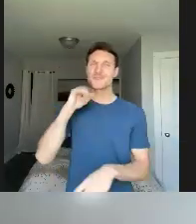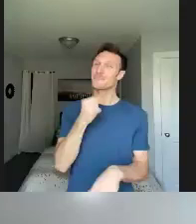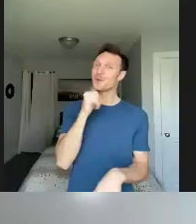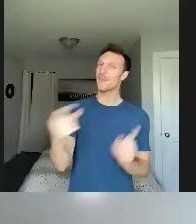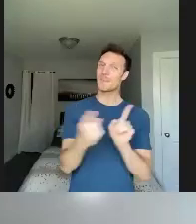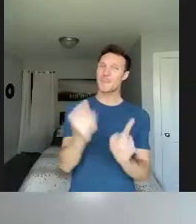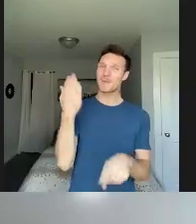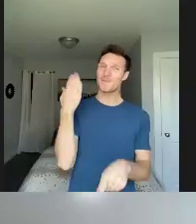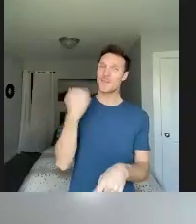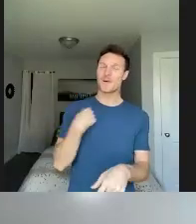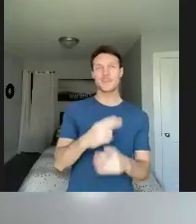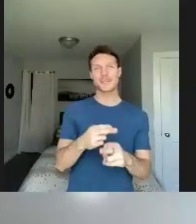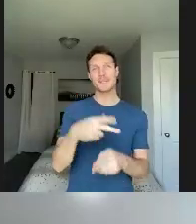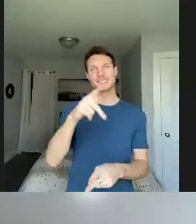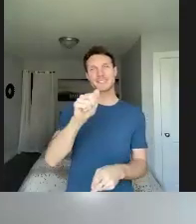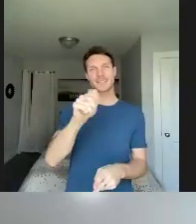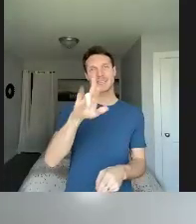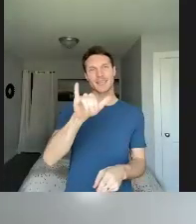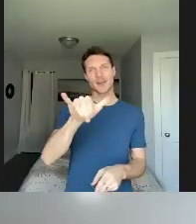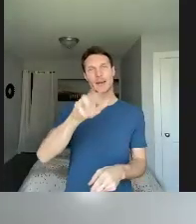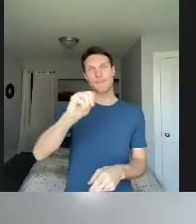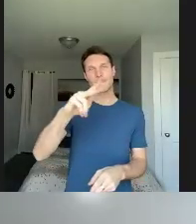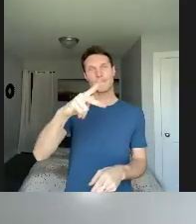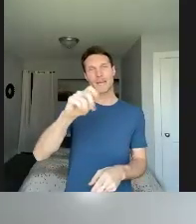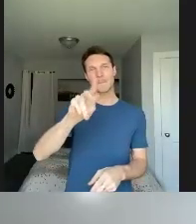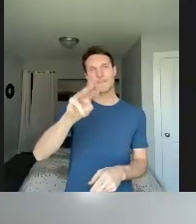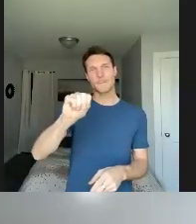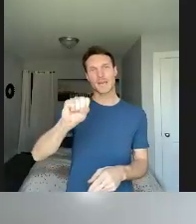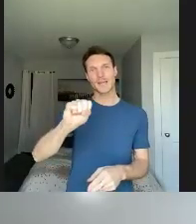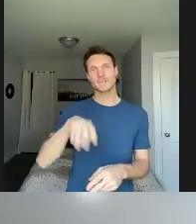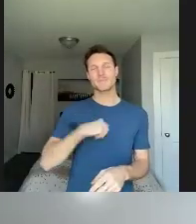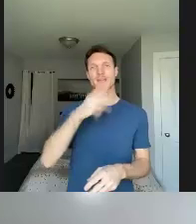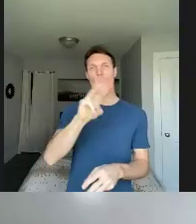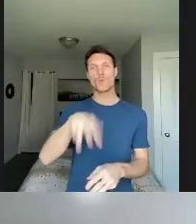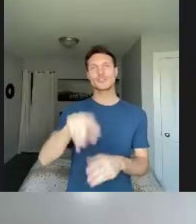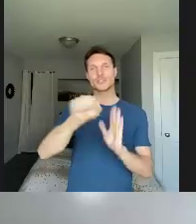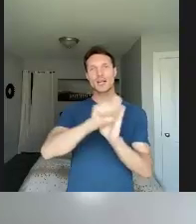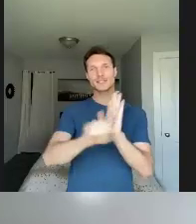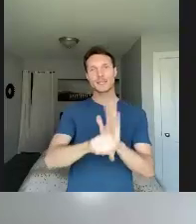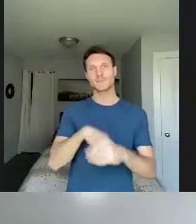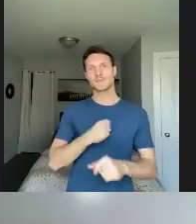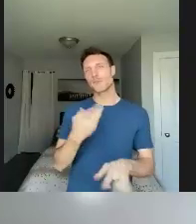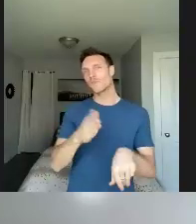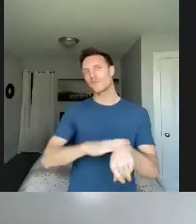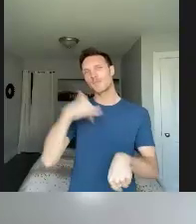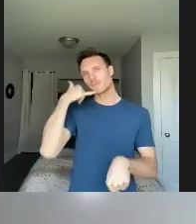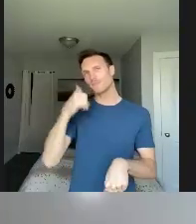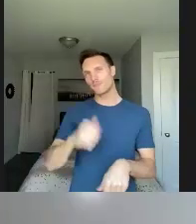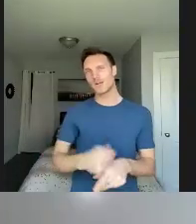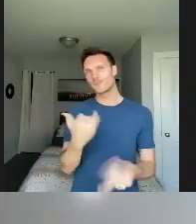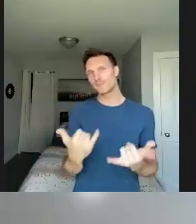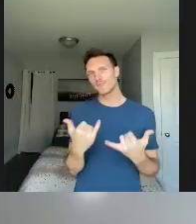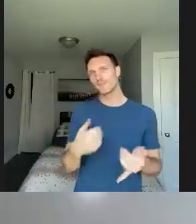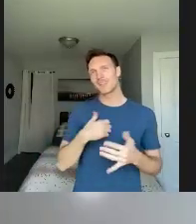McMahon from the Community Engagement Institute at Wichita State. Also on the call today are my colleagues, Cy Rogers